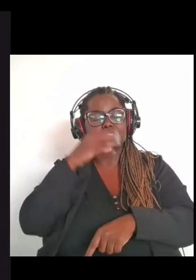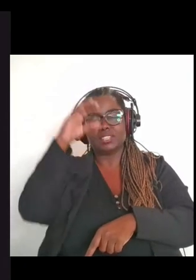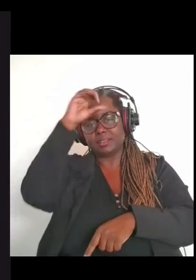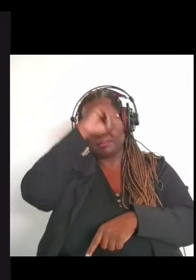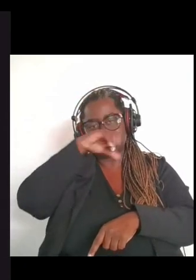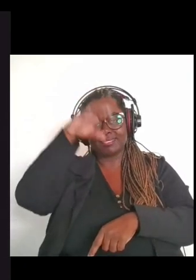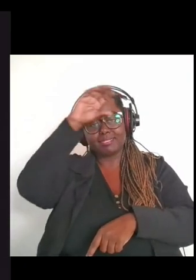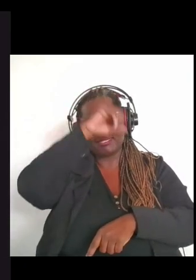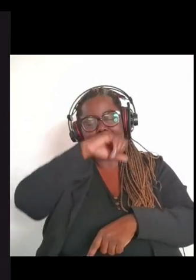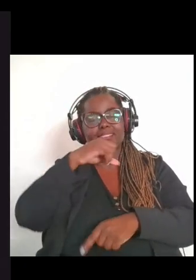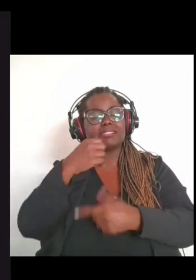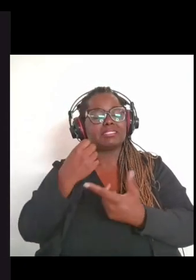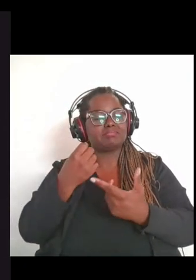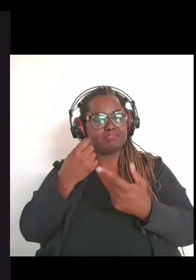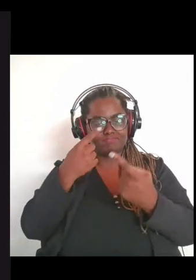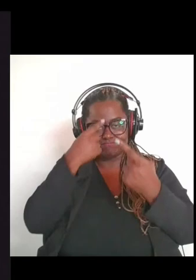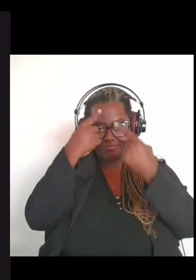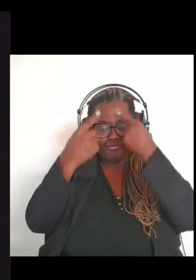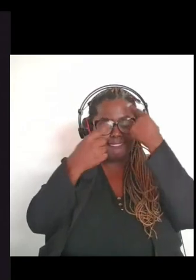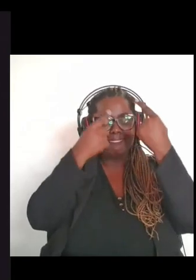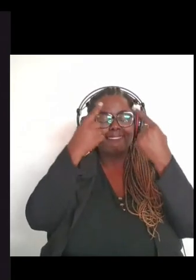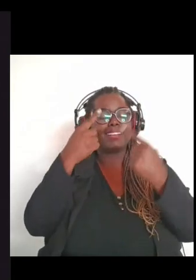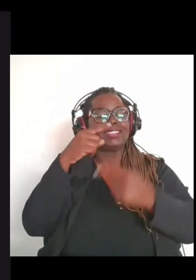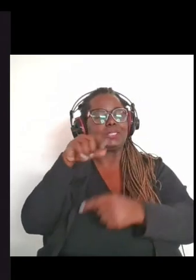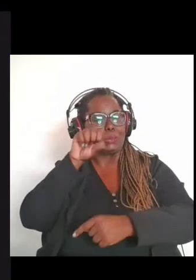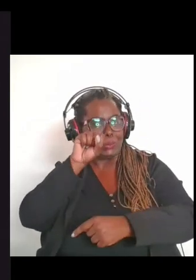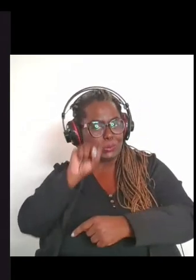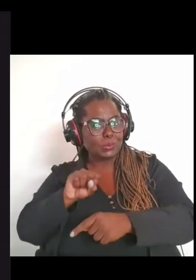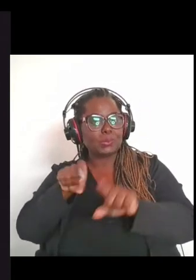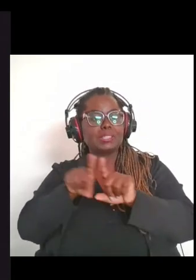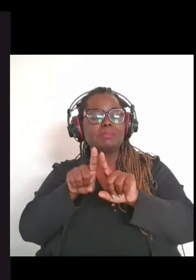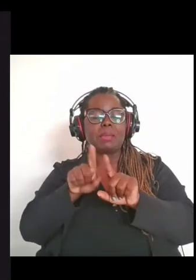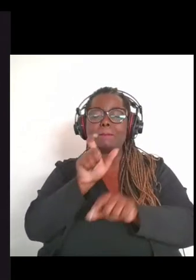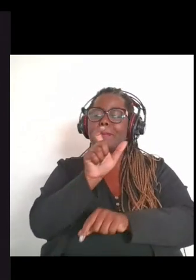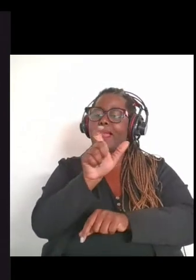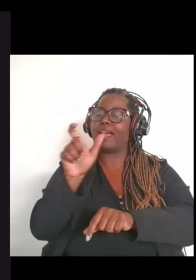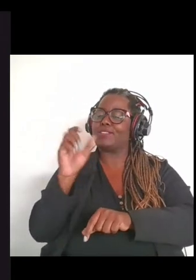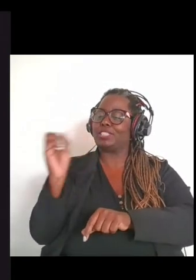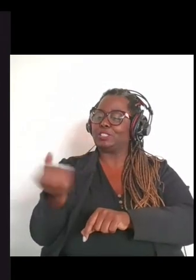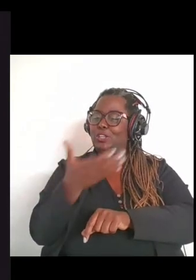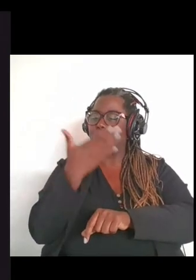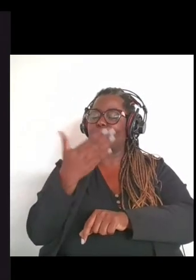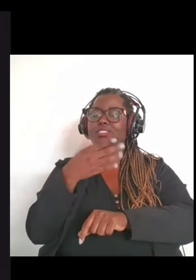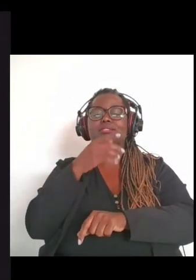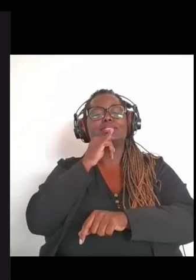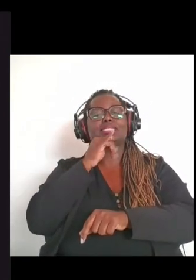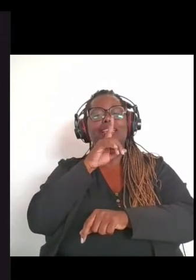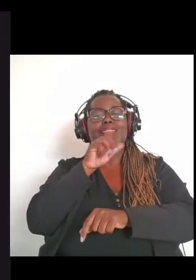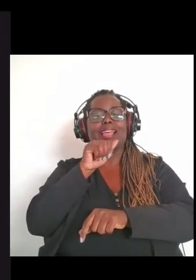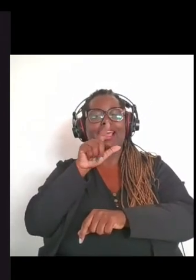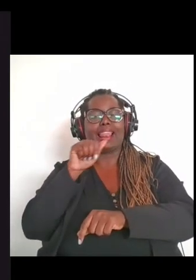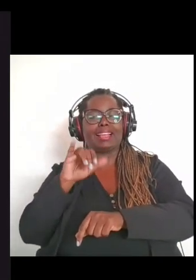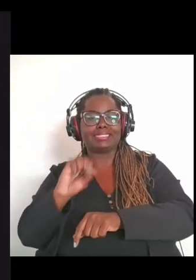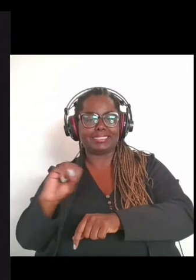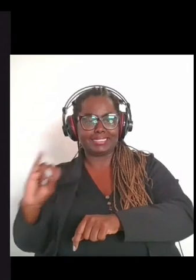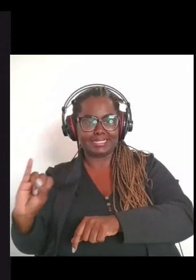can use in the future the last thing I thank you for this